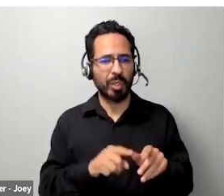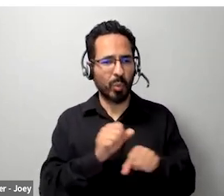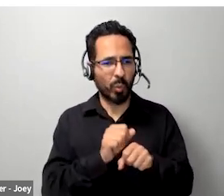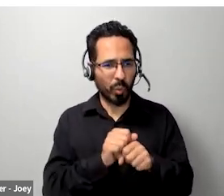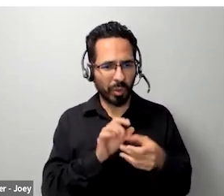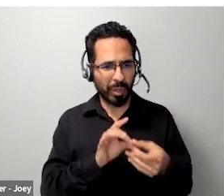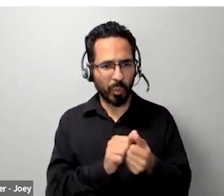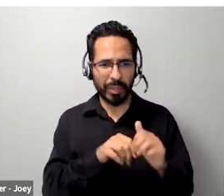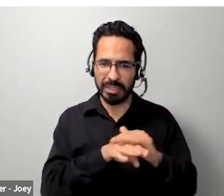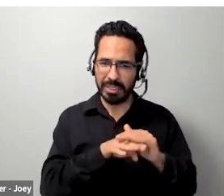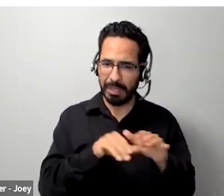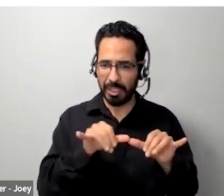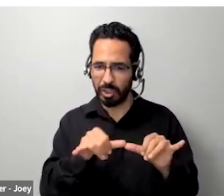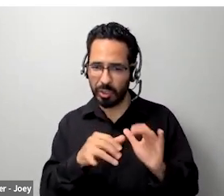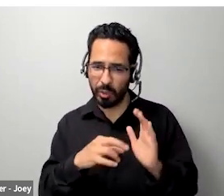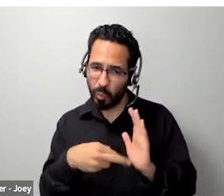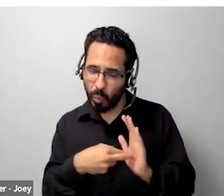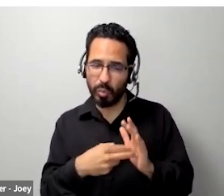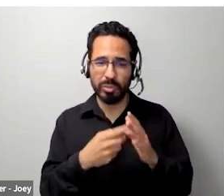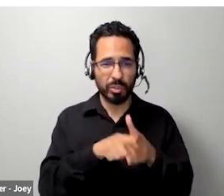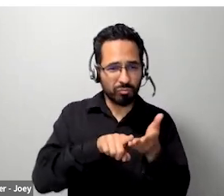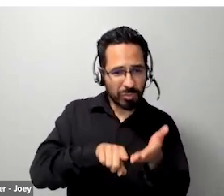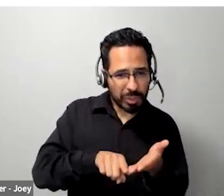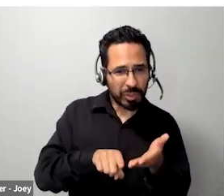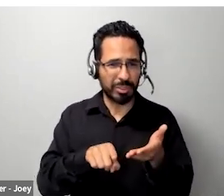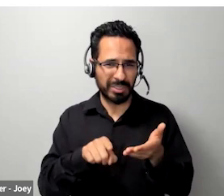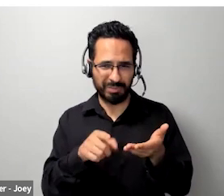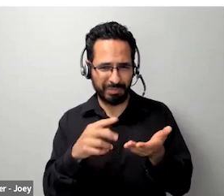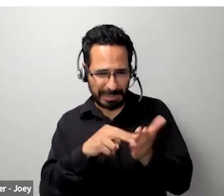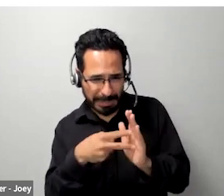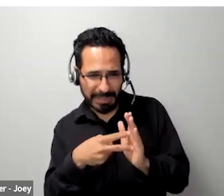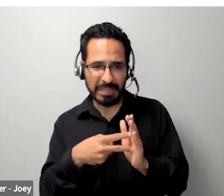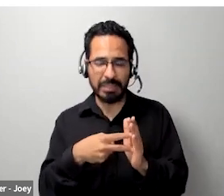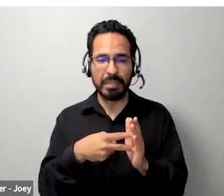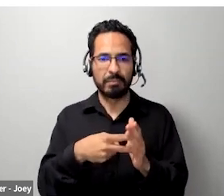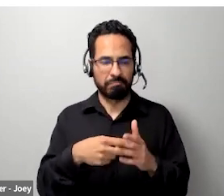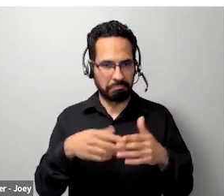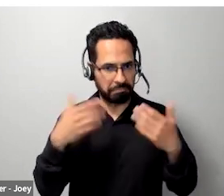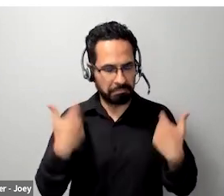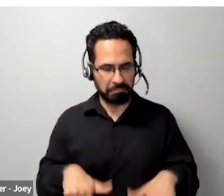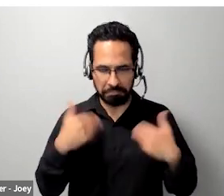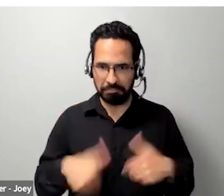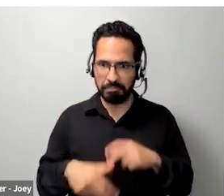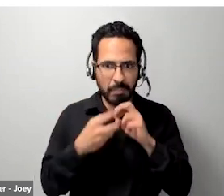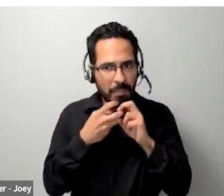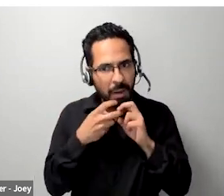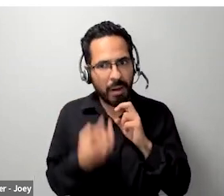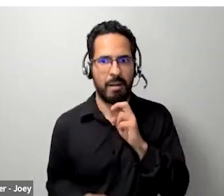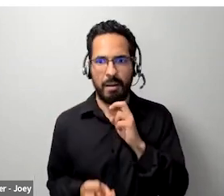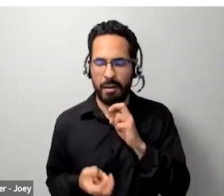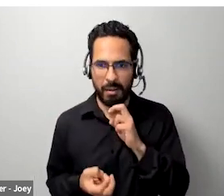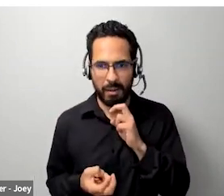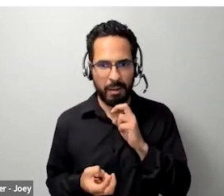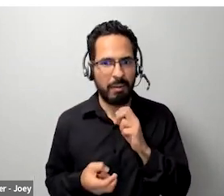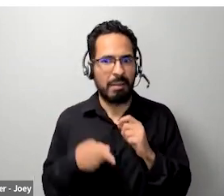accessibility engineering roles, started doing some research on what those even were, and was actually pretty floored by the fact that